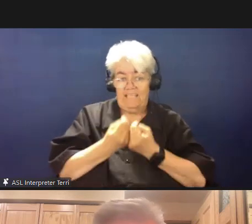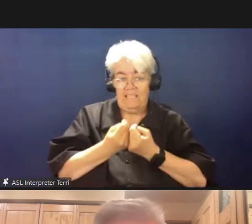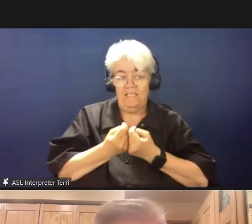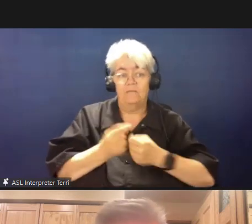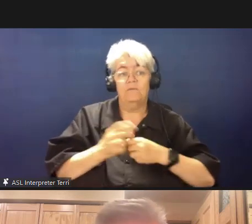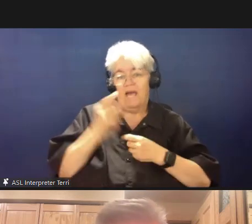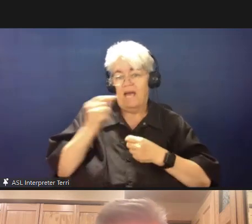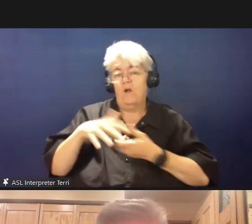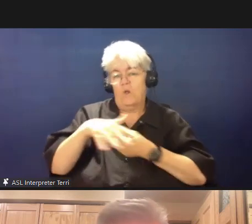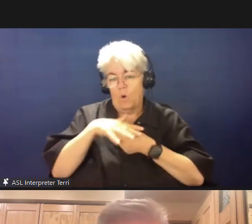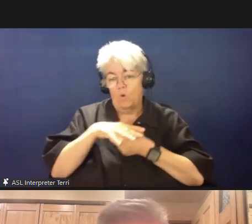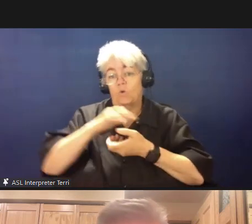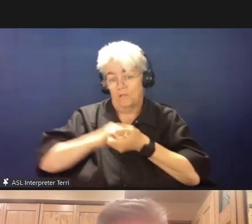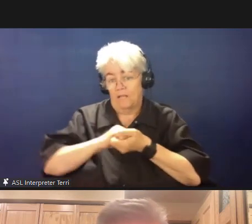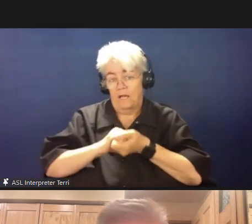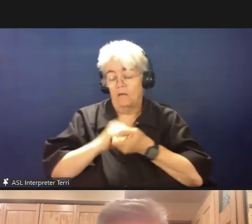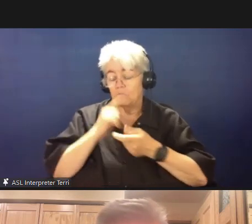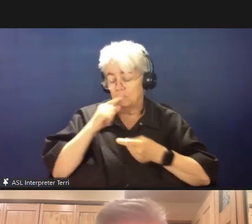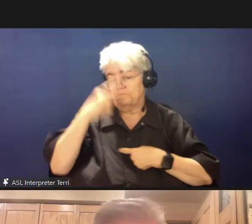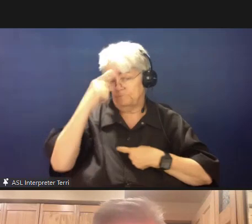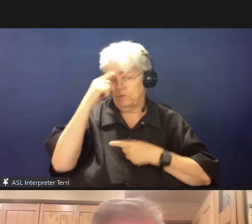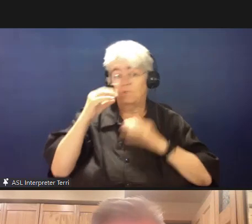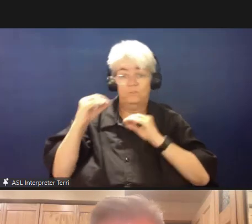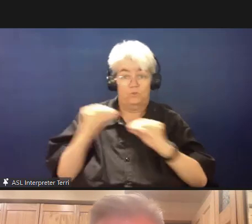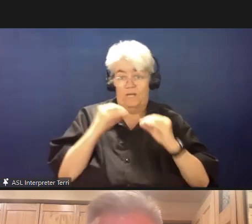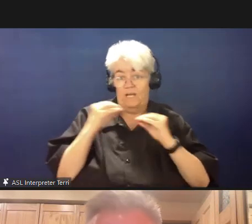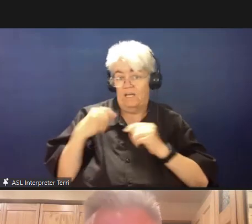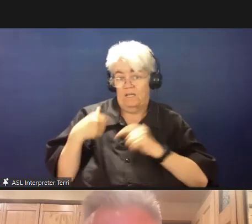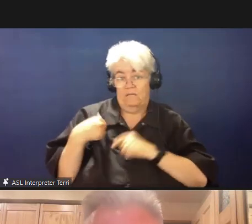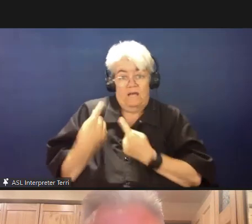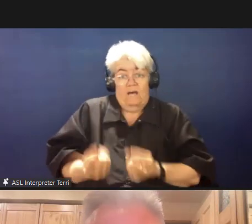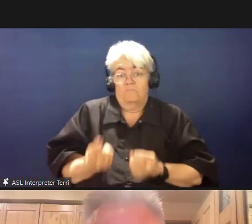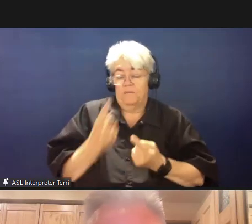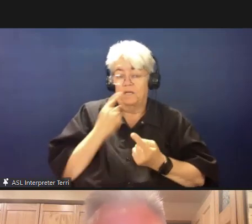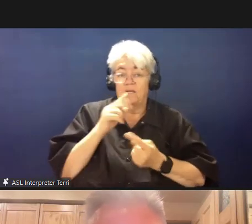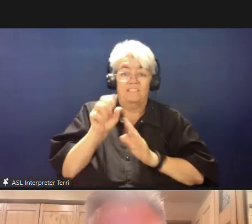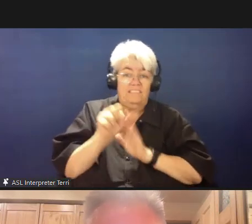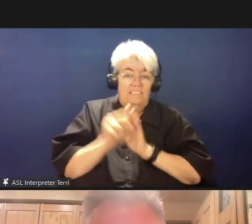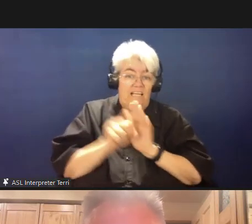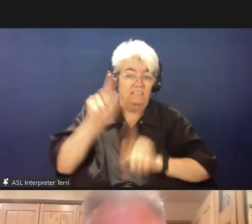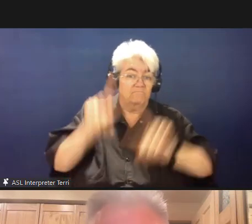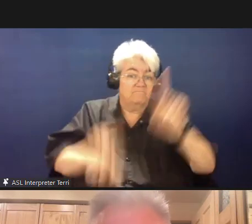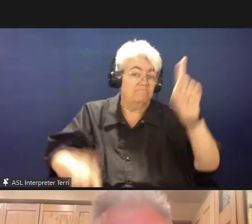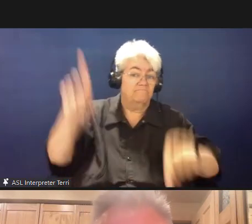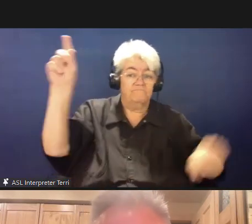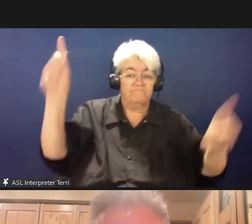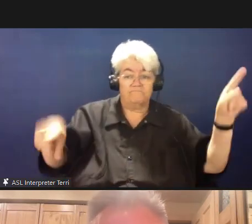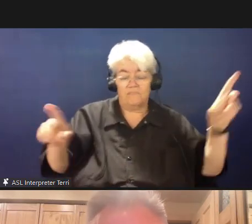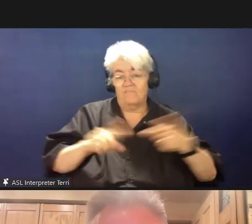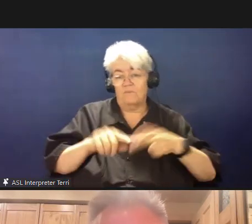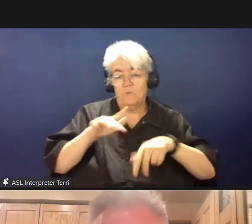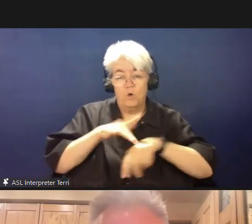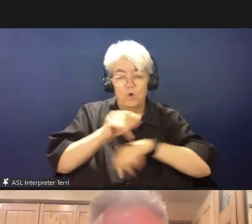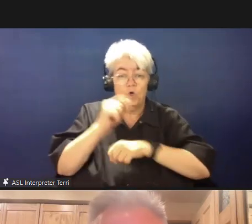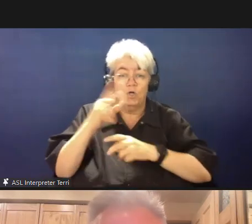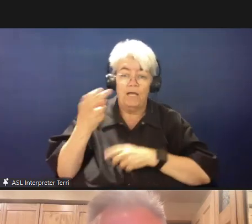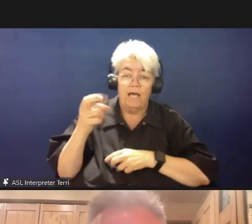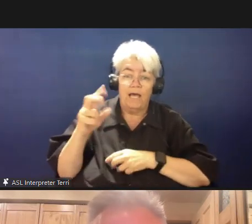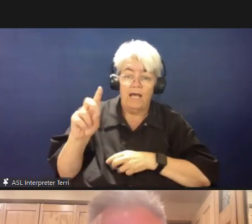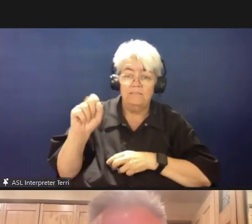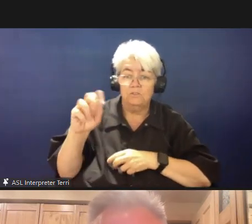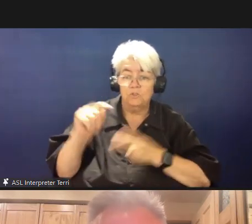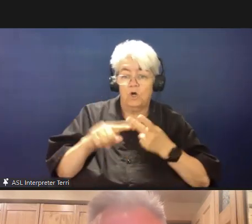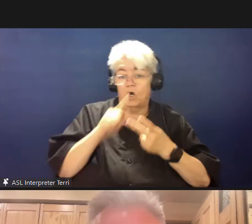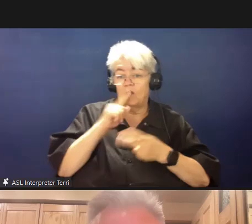collaborators, we've provided training in nearly every state with thousands of staff from early Head Start,